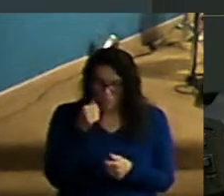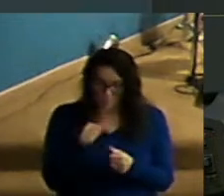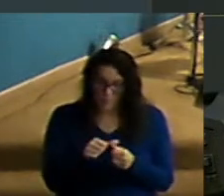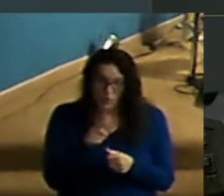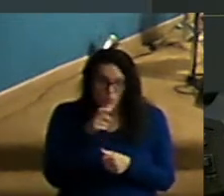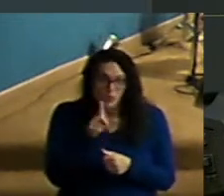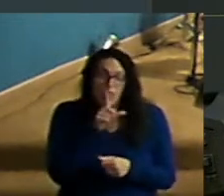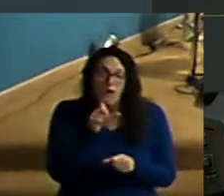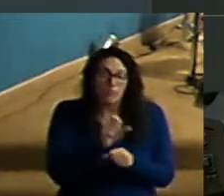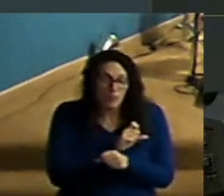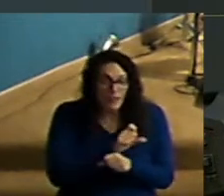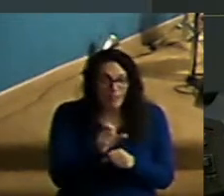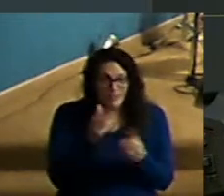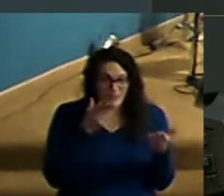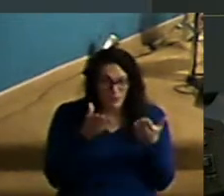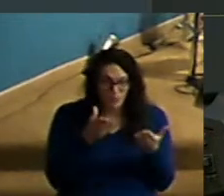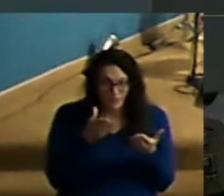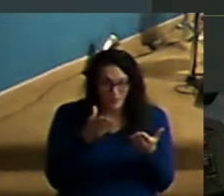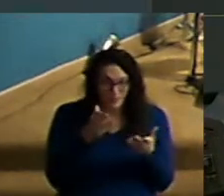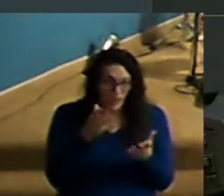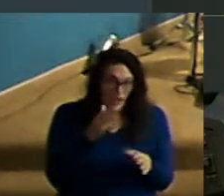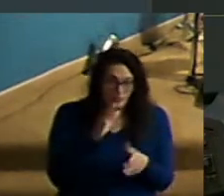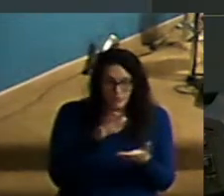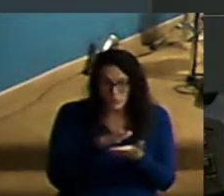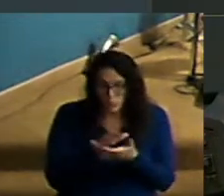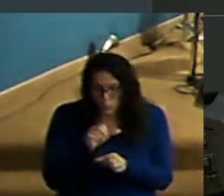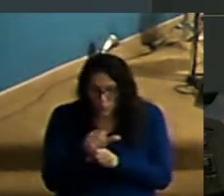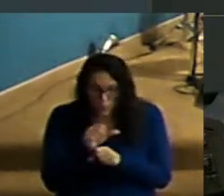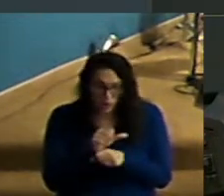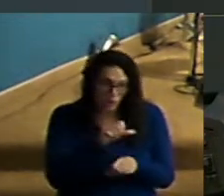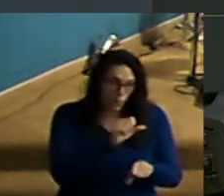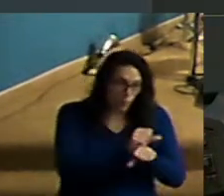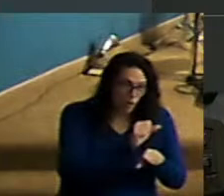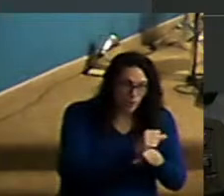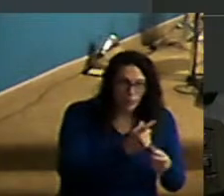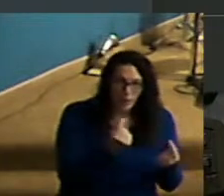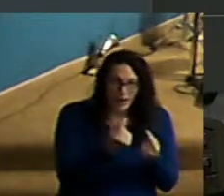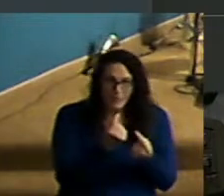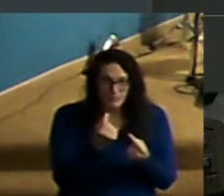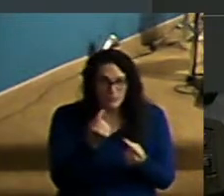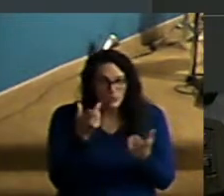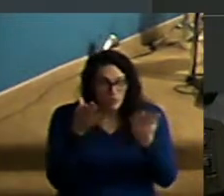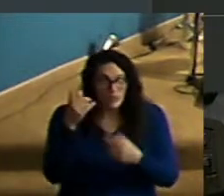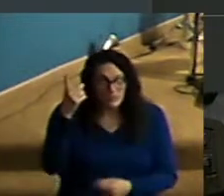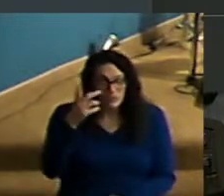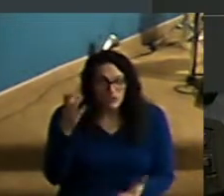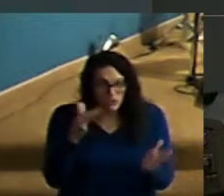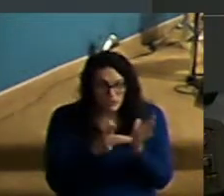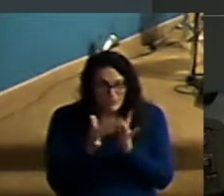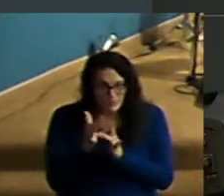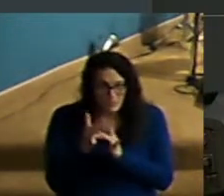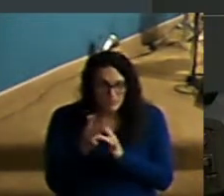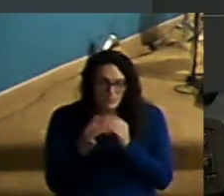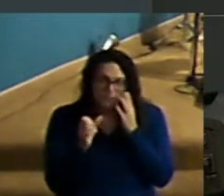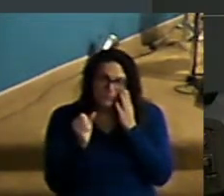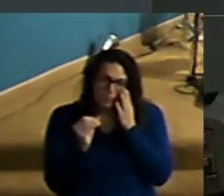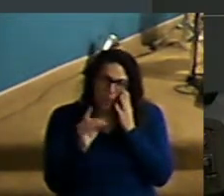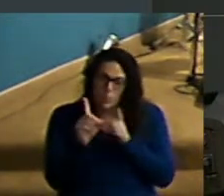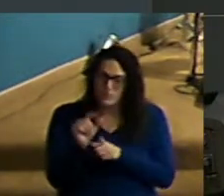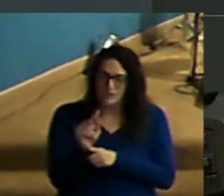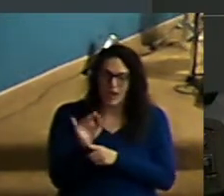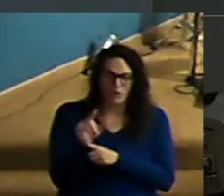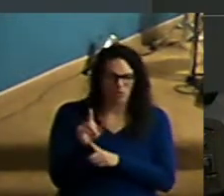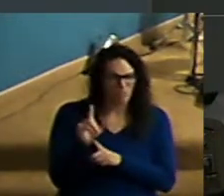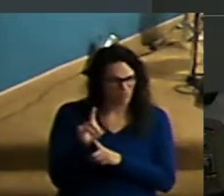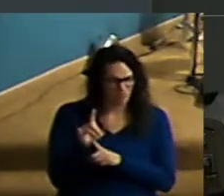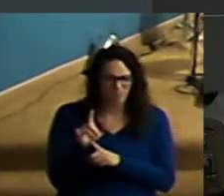you are serving Jesus by how you go about your work. And so Daniel was living that out,